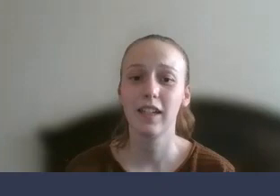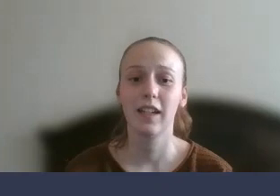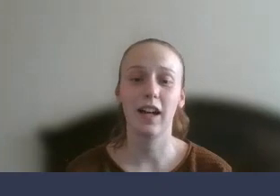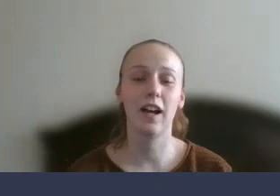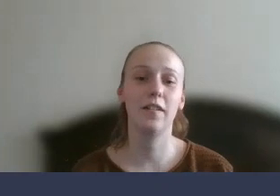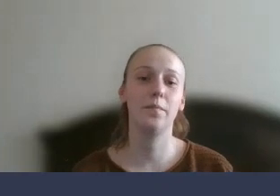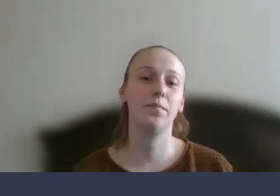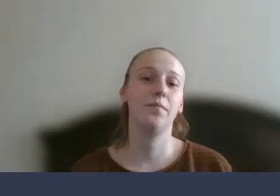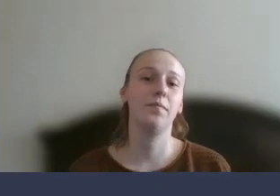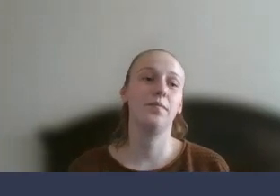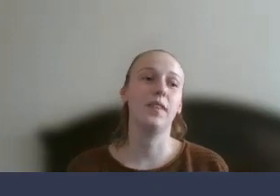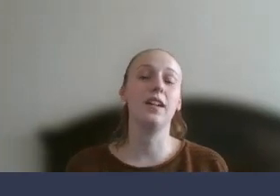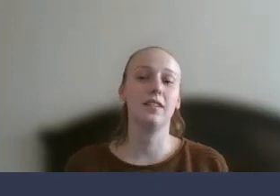definitely.